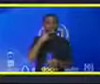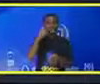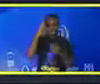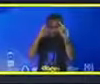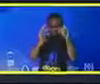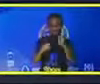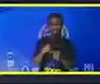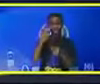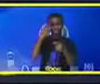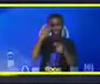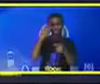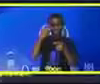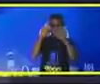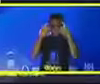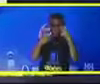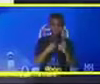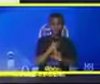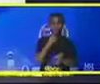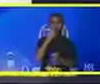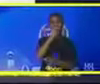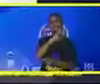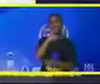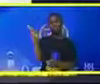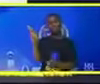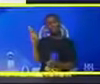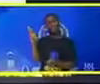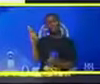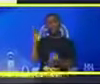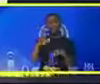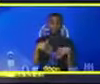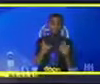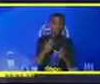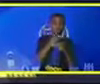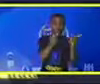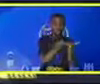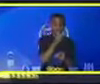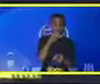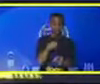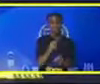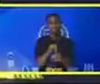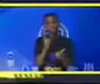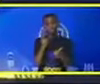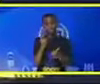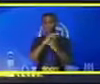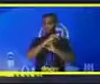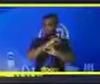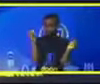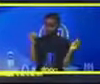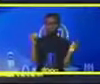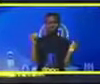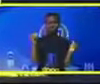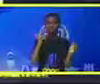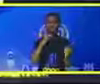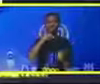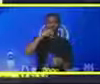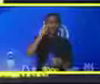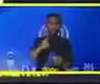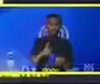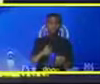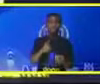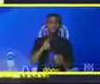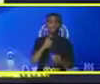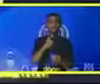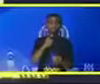say it's because I'm from this place. It's not true. It is that what is on your head is what defines what is around your